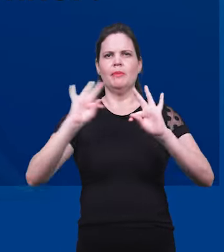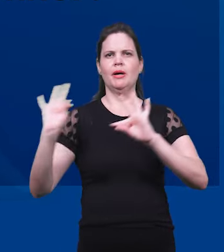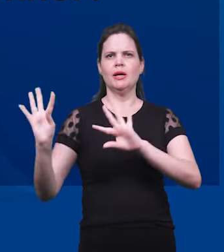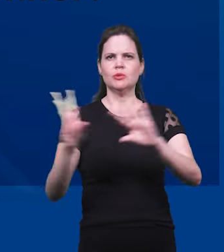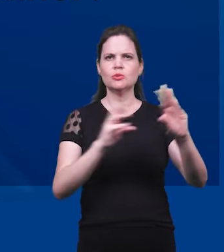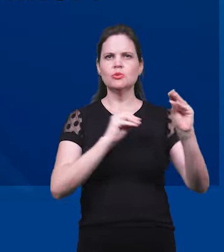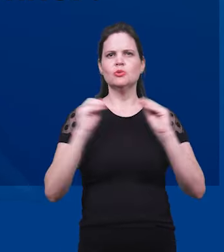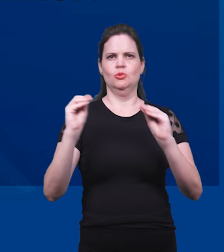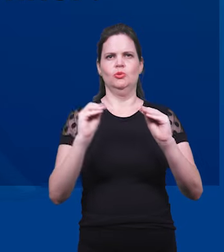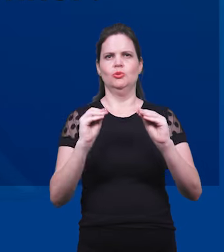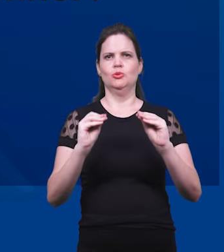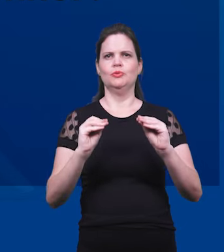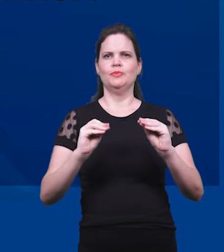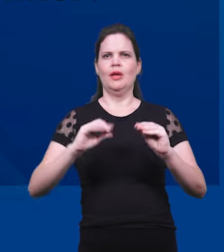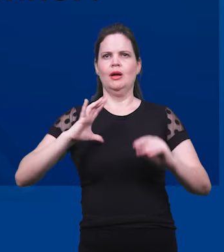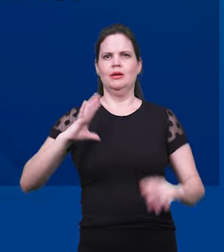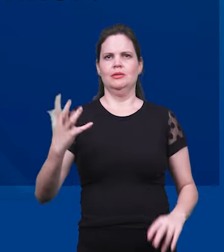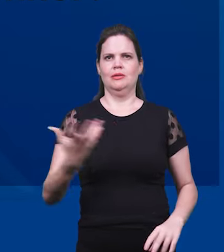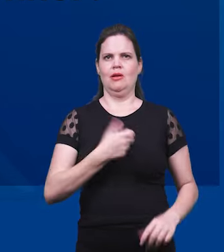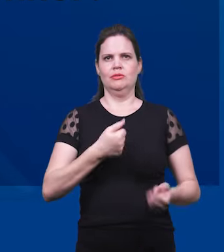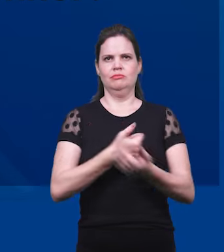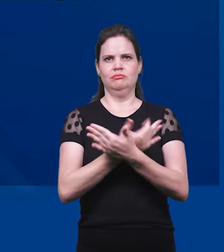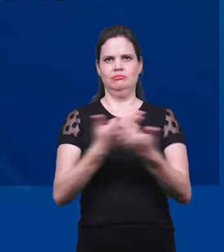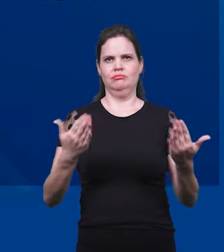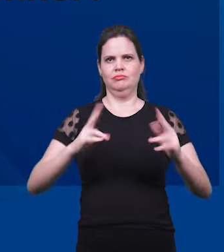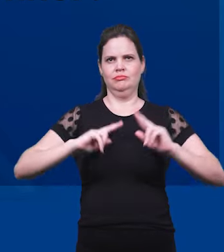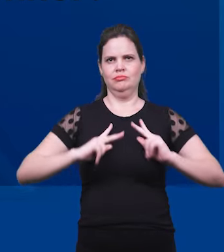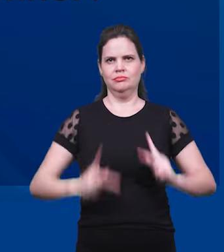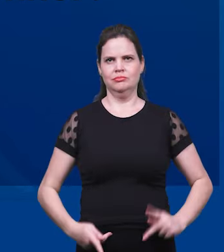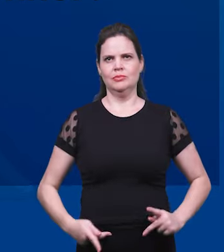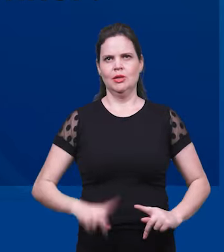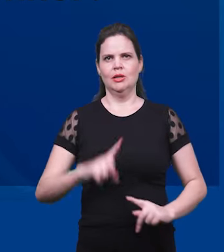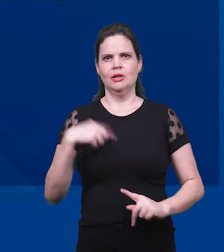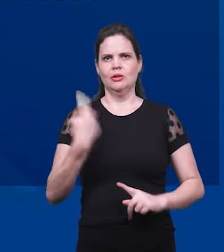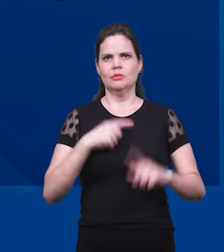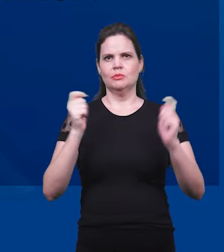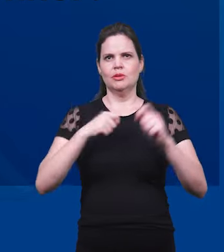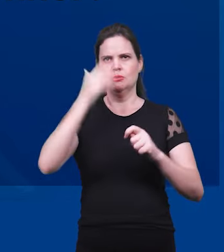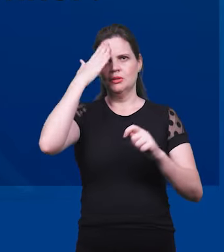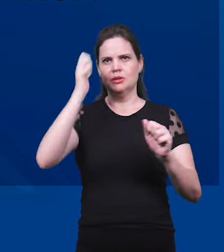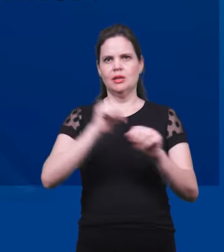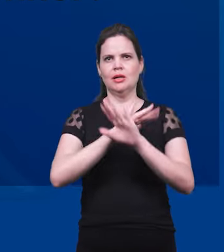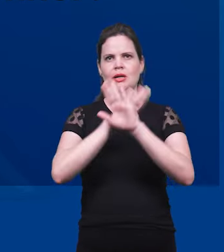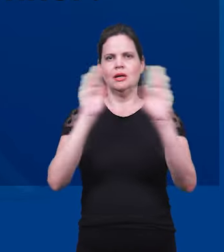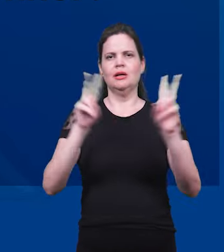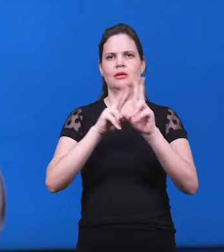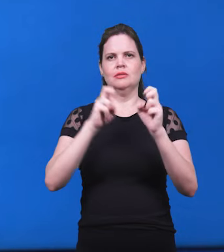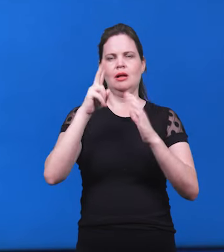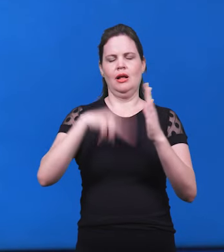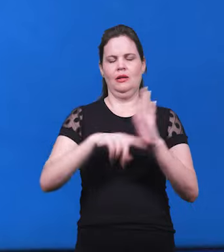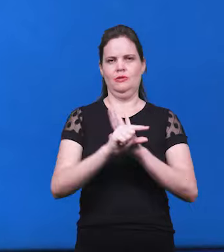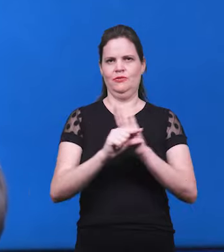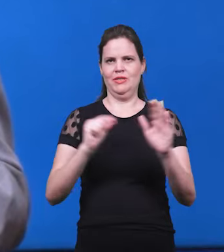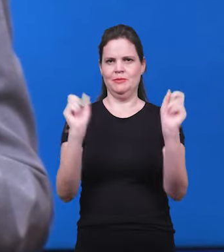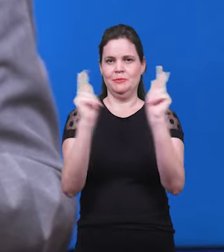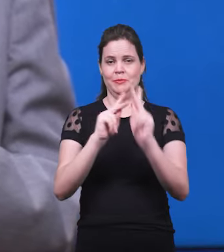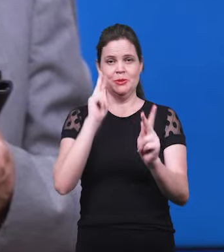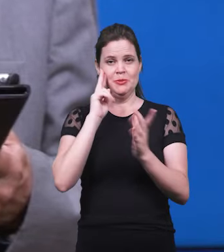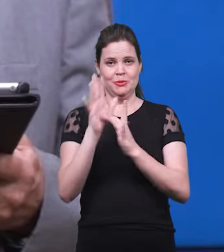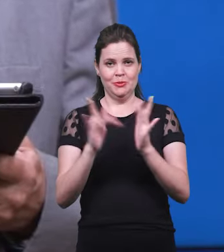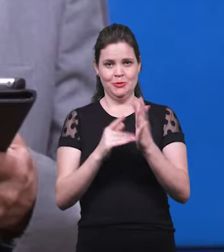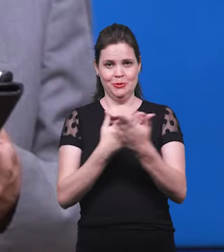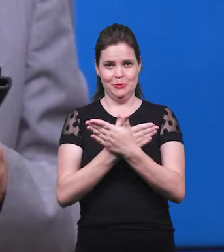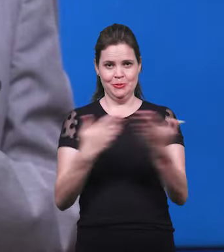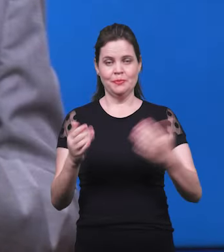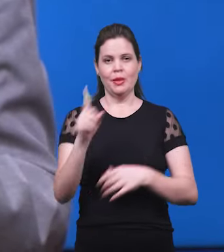man. And so this is what we can understand from reading these verses. Amen. Peace of the Lord. Muito bem, para aqueles que